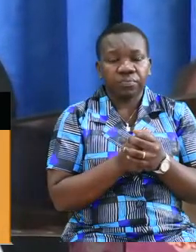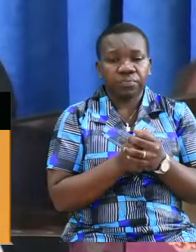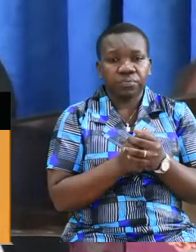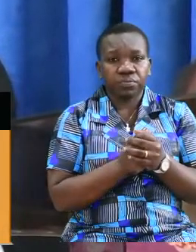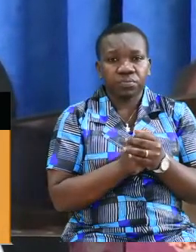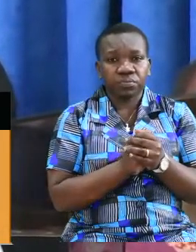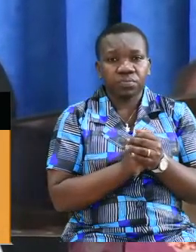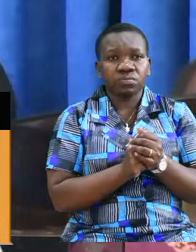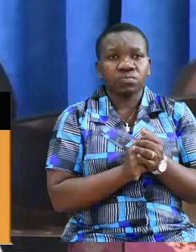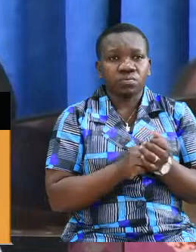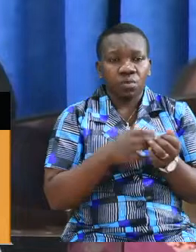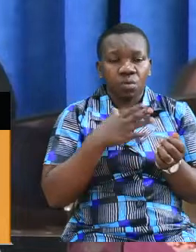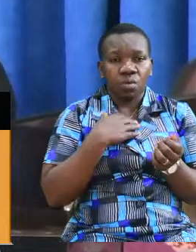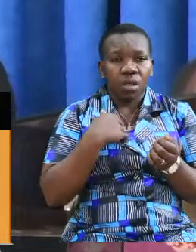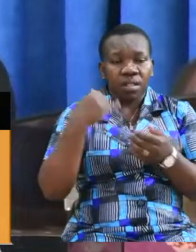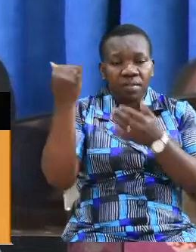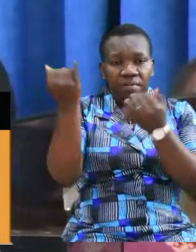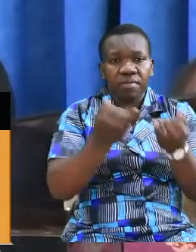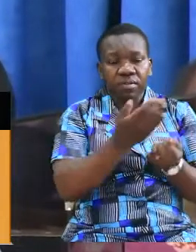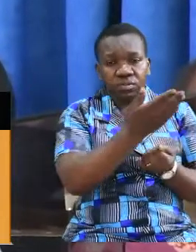on 26th March